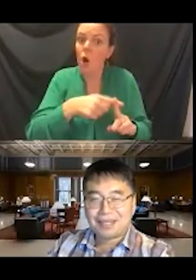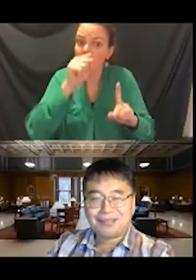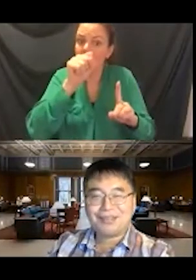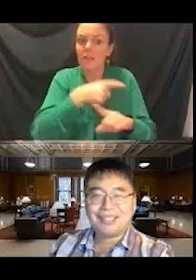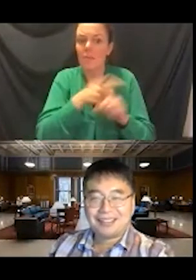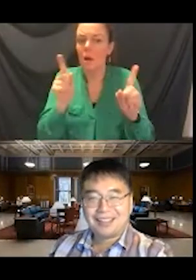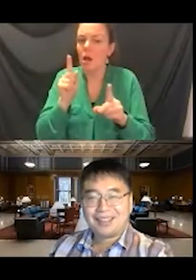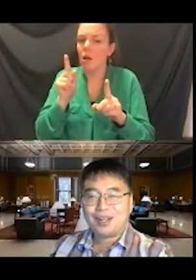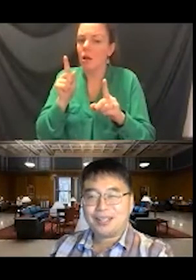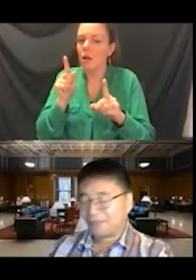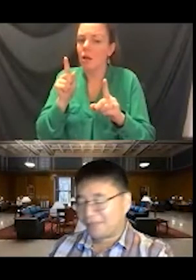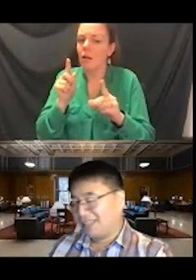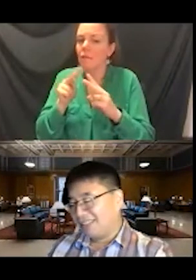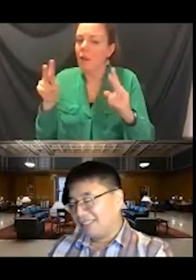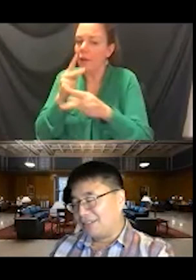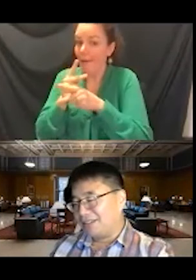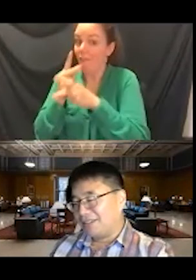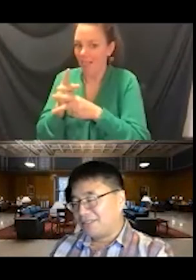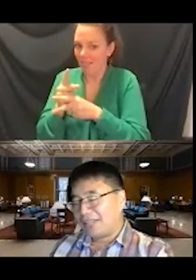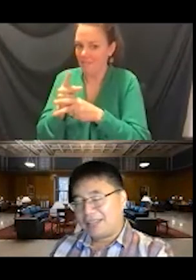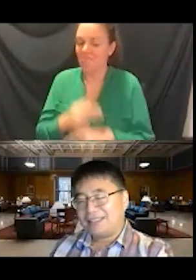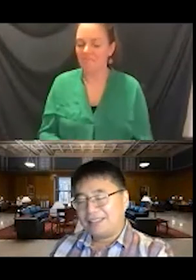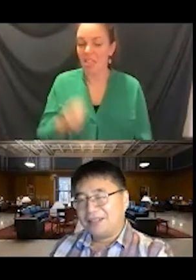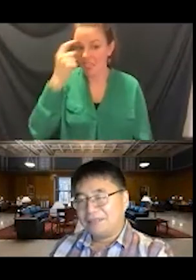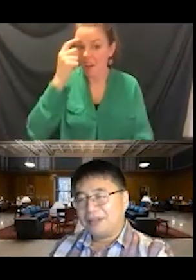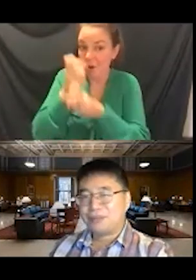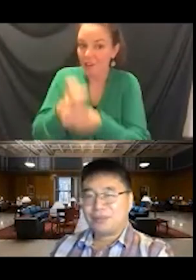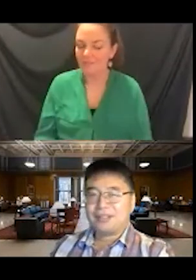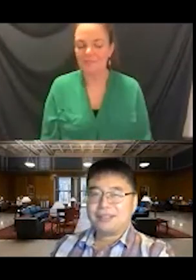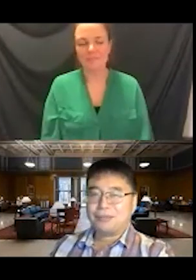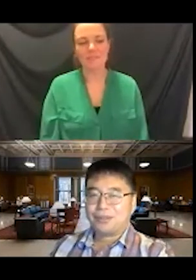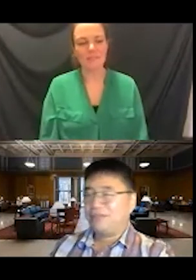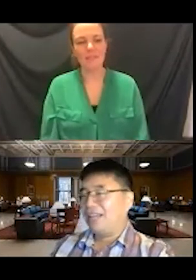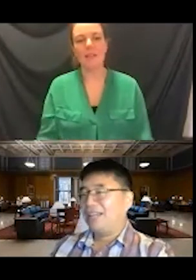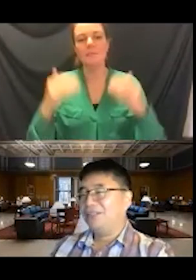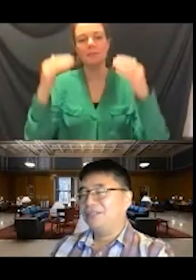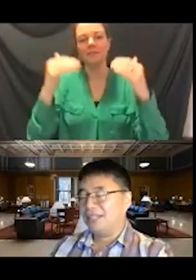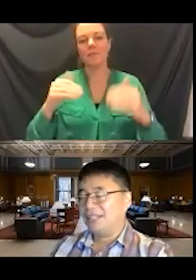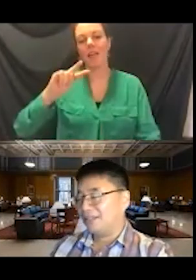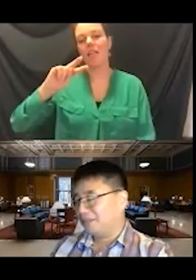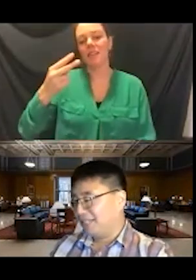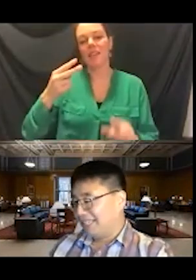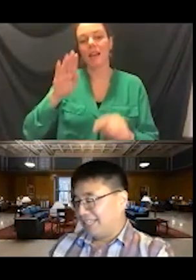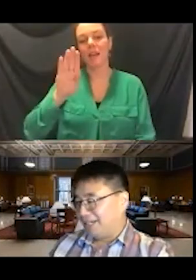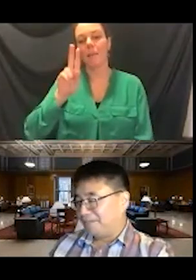you gotta be careful. You gotta think hard. The second buzzword is the word value, right?